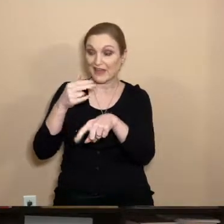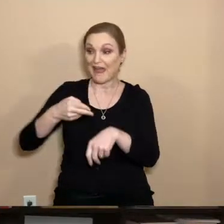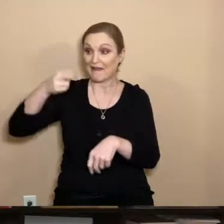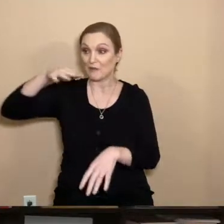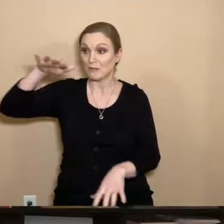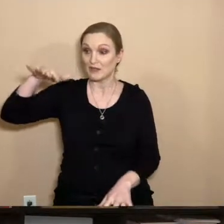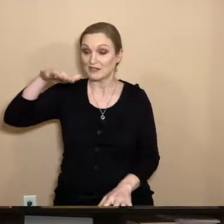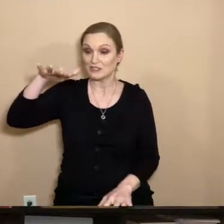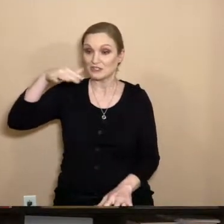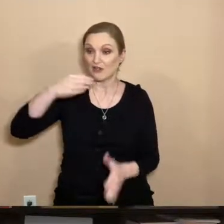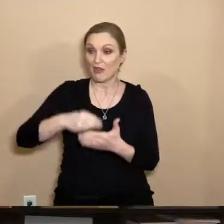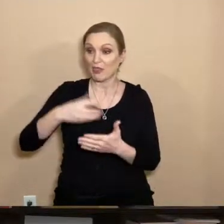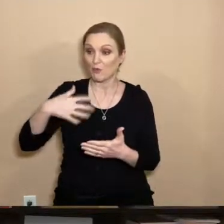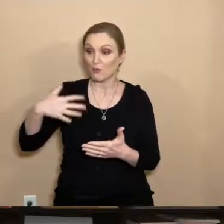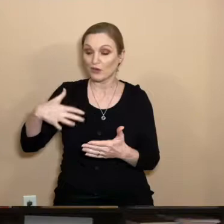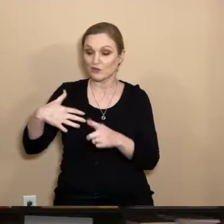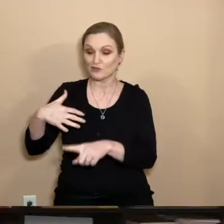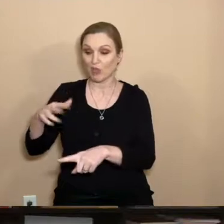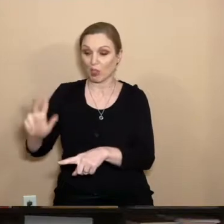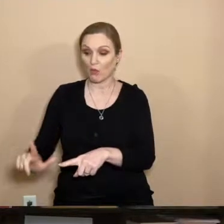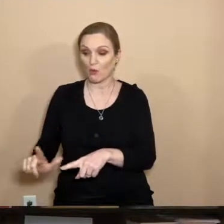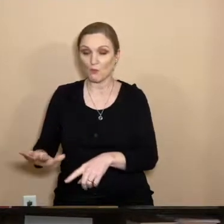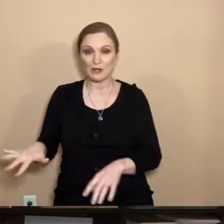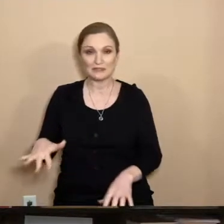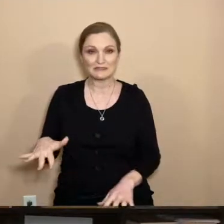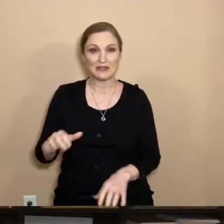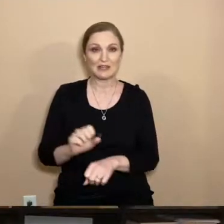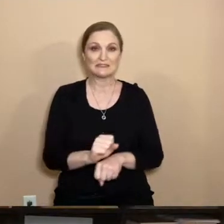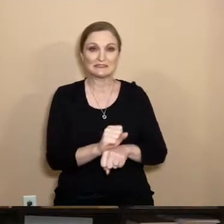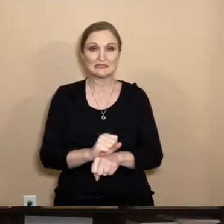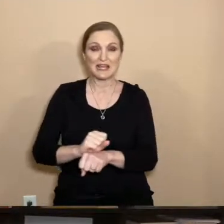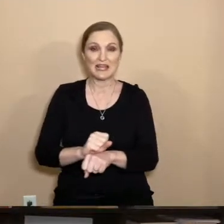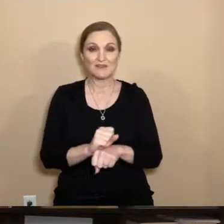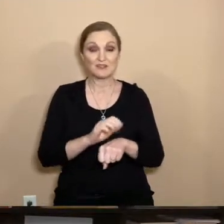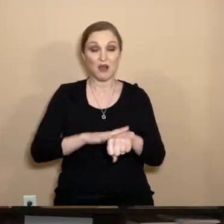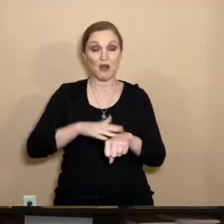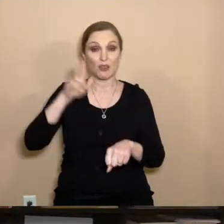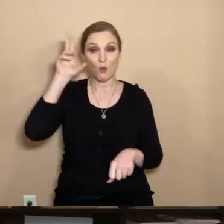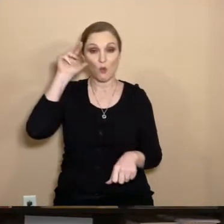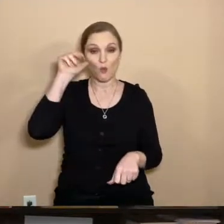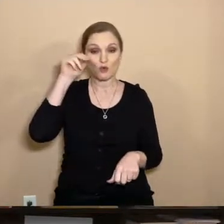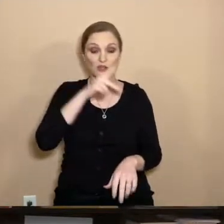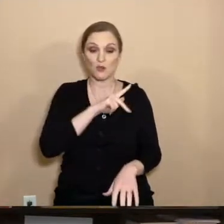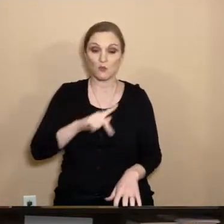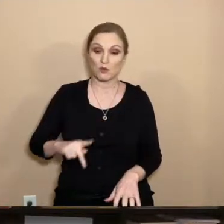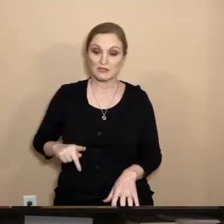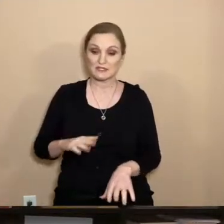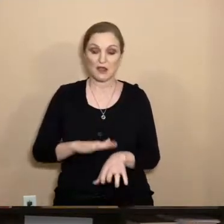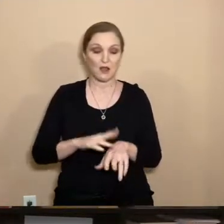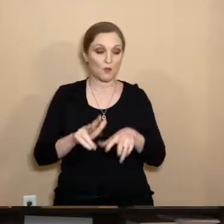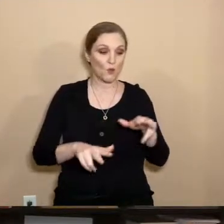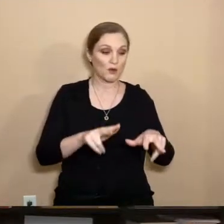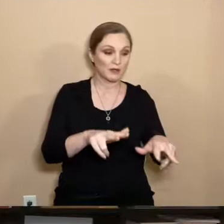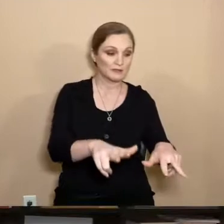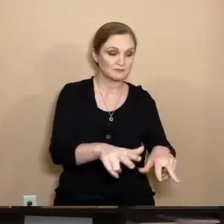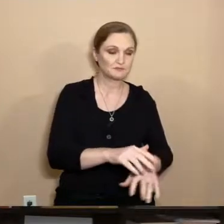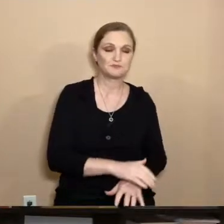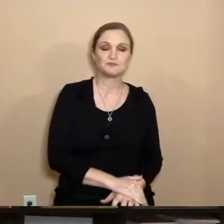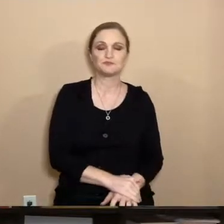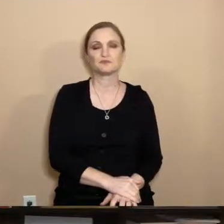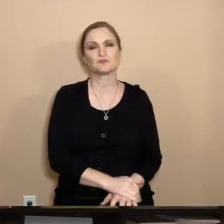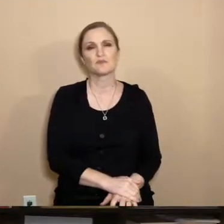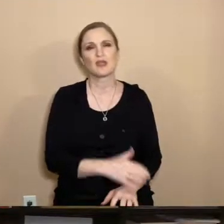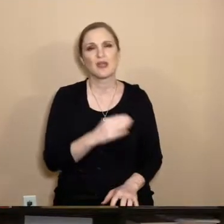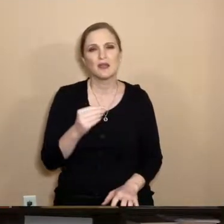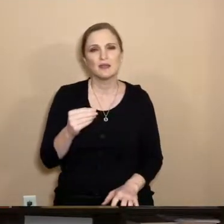and the rich are in the low places. The slaves are the ones on horses and the princes are the ones walking on the ground.